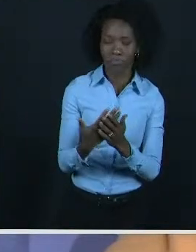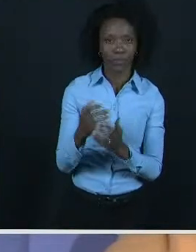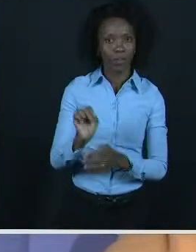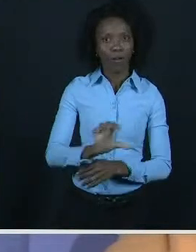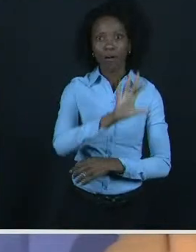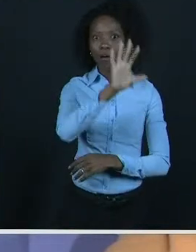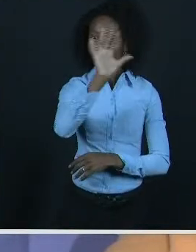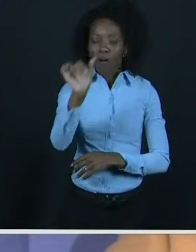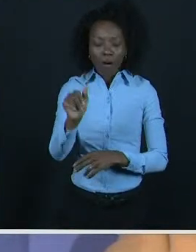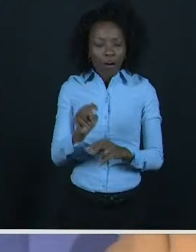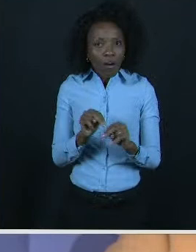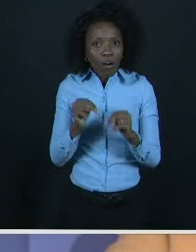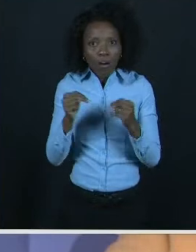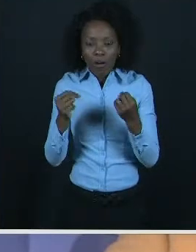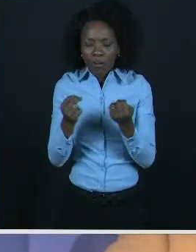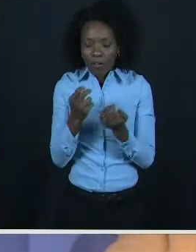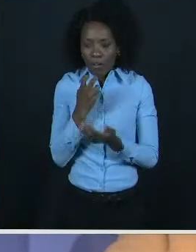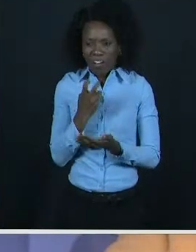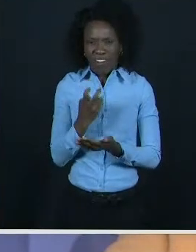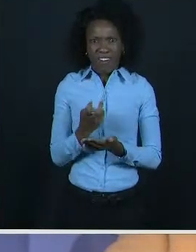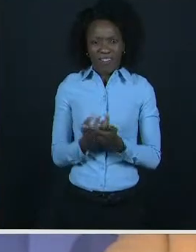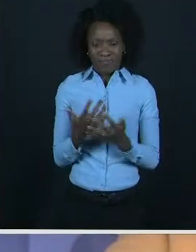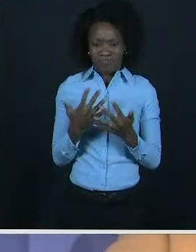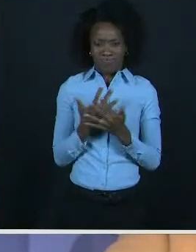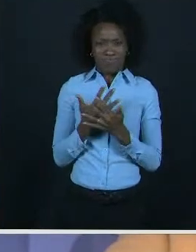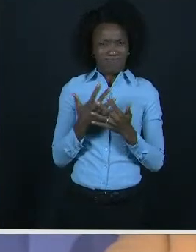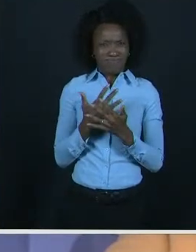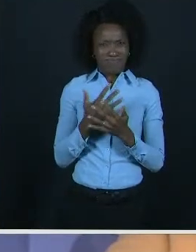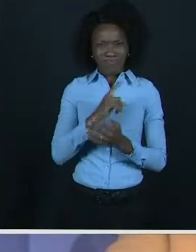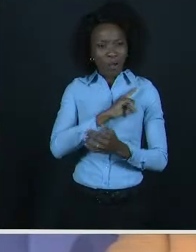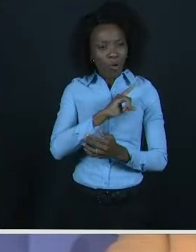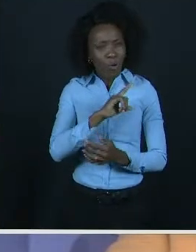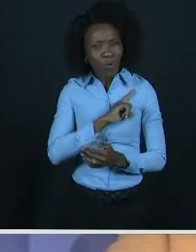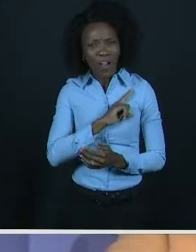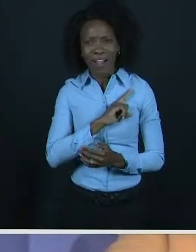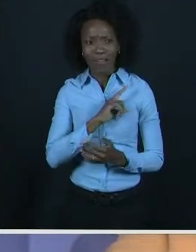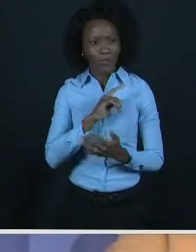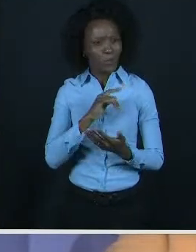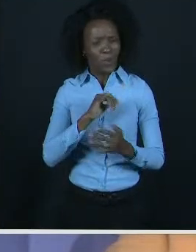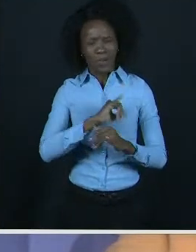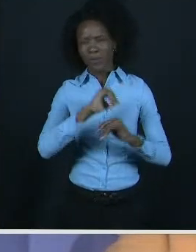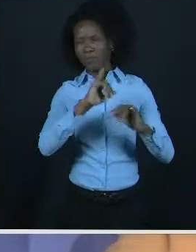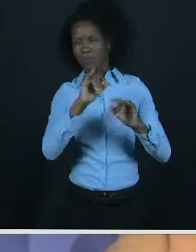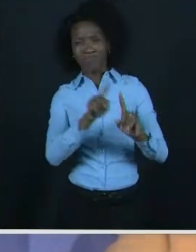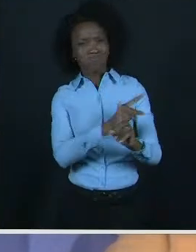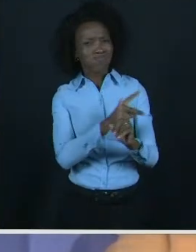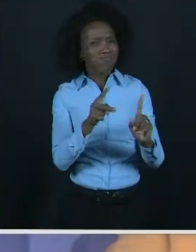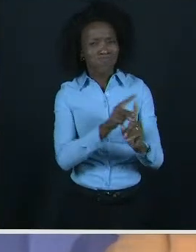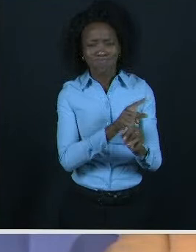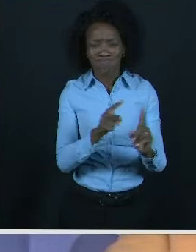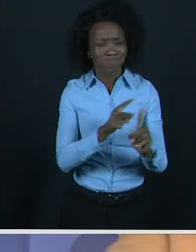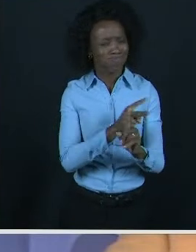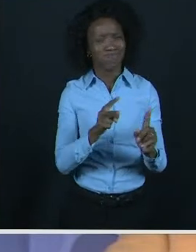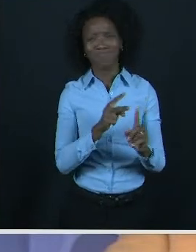the brutal violence that took the lives of Tshegofatso Pule,